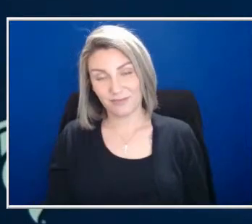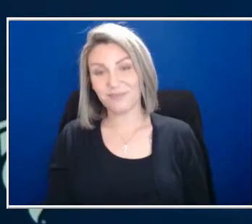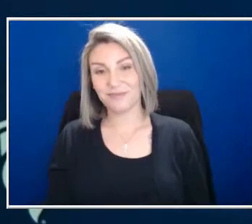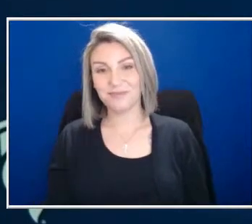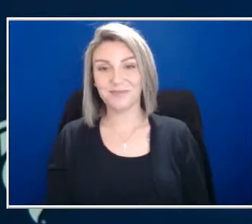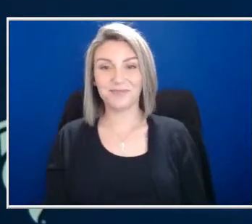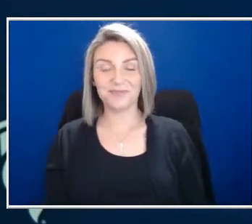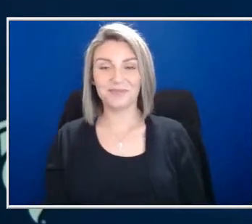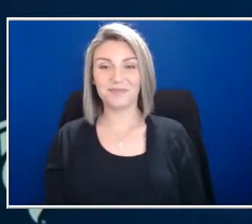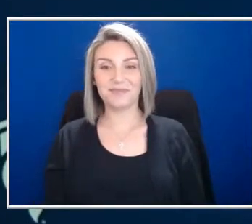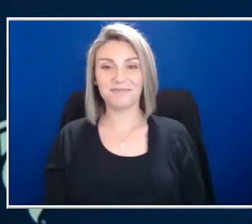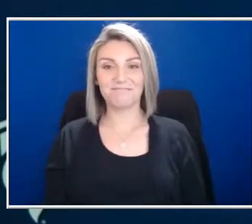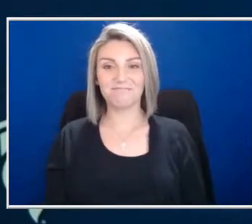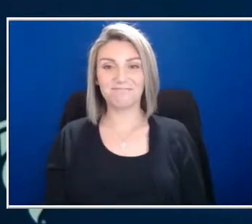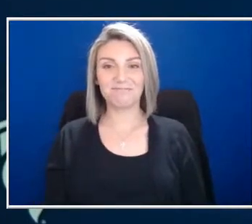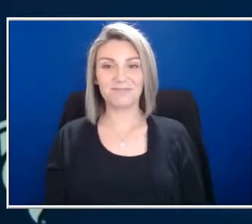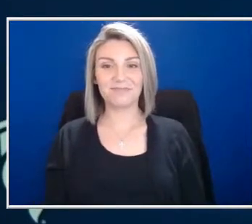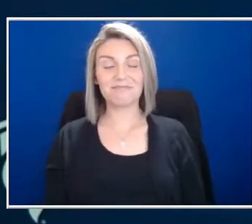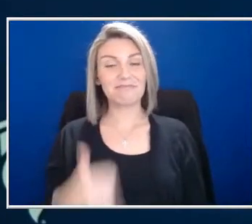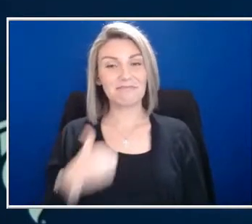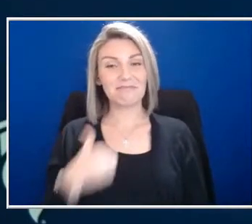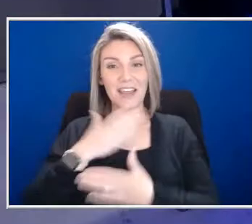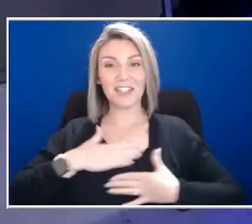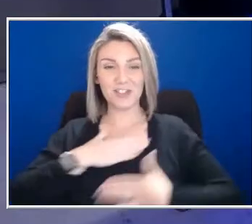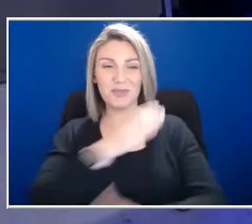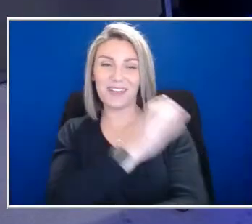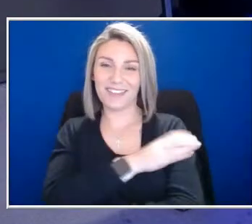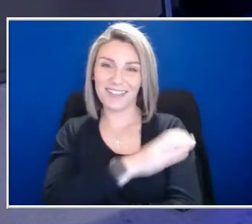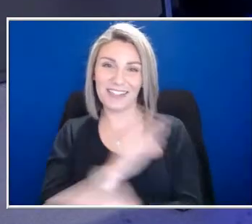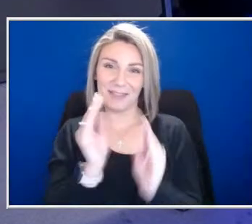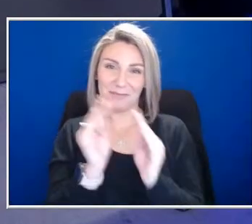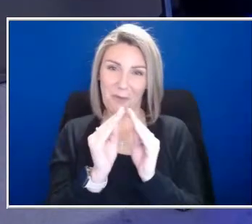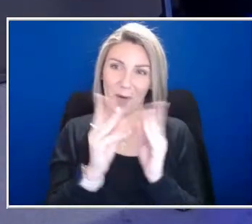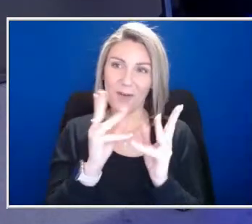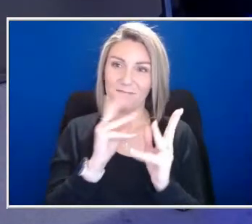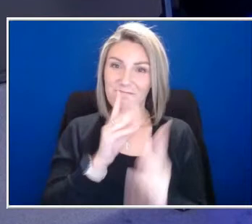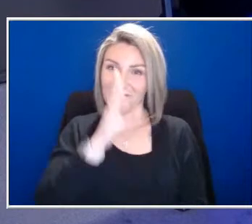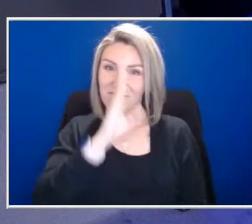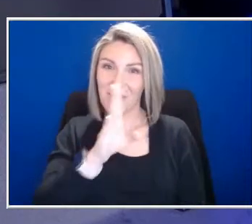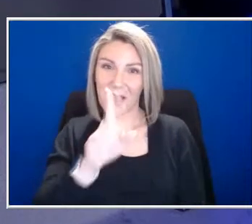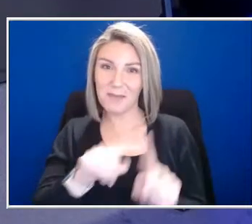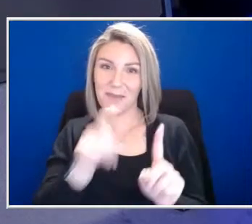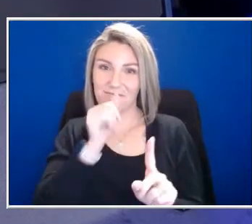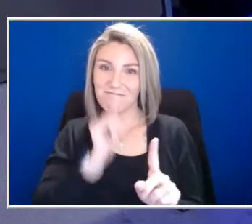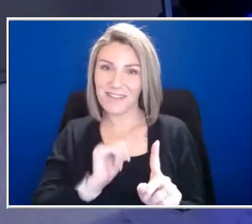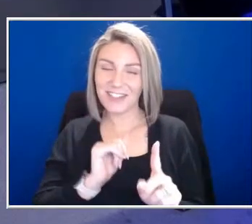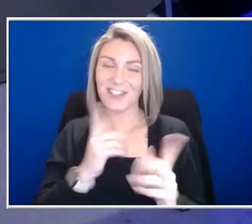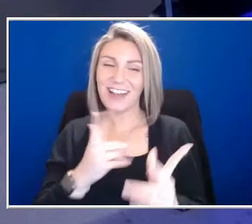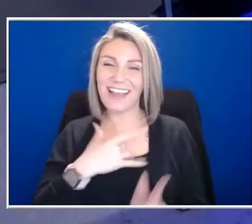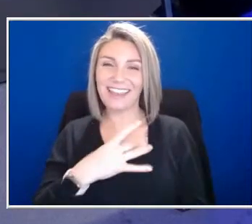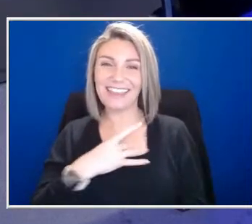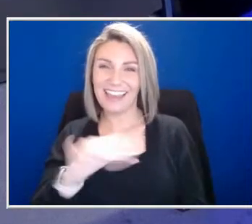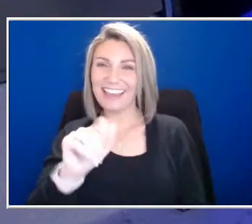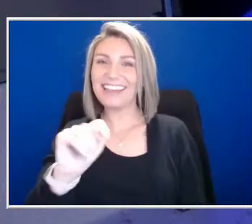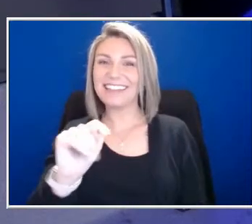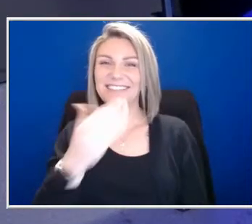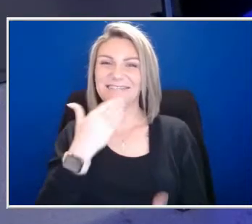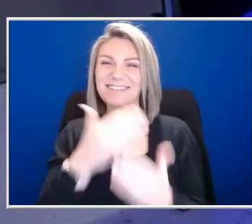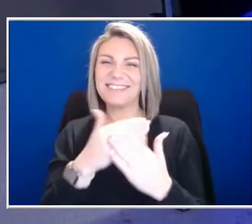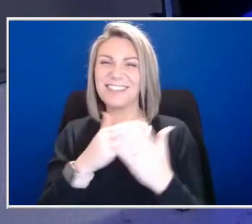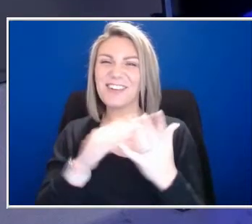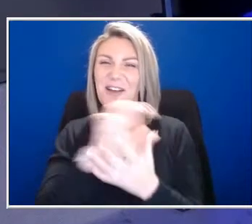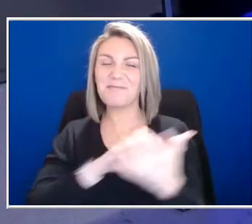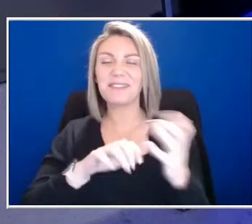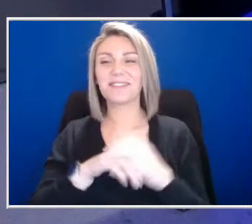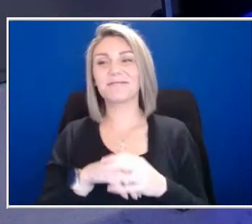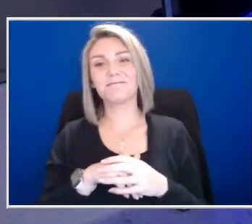know, I enjoy clinic more. Yeah, I really do. You do. Blunt but patient. Right. I like it. It's a good combo. Okay, so Isabel